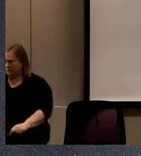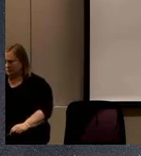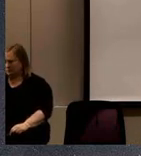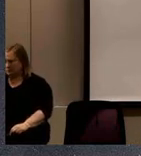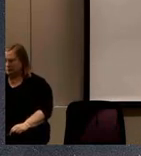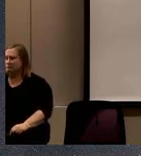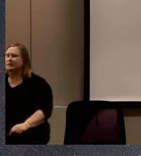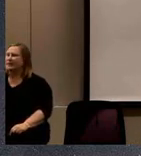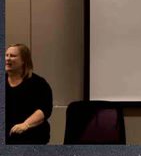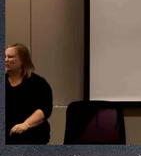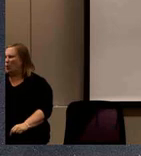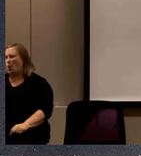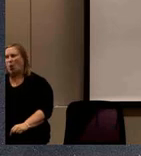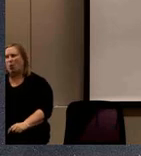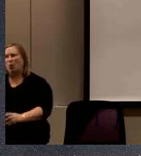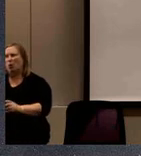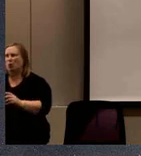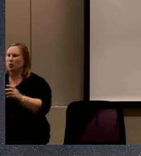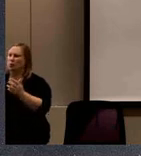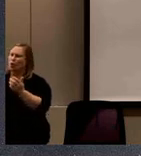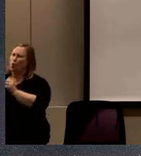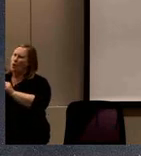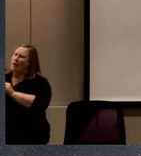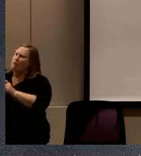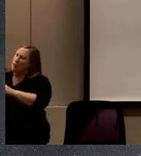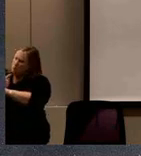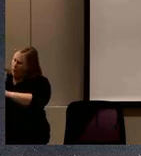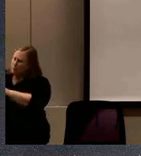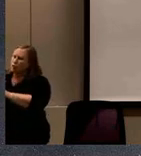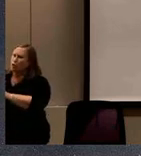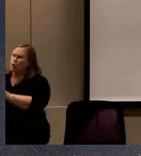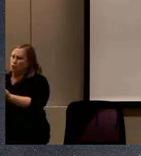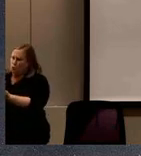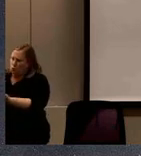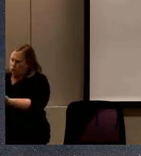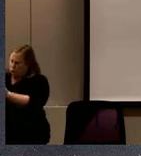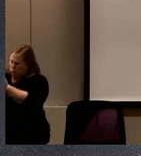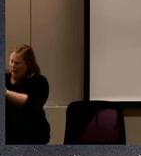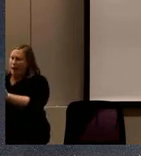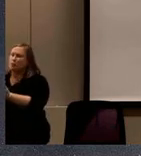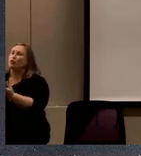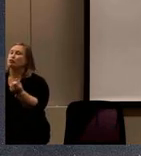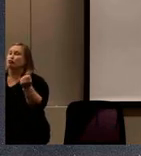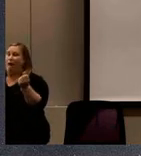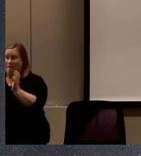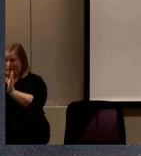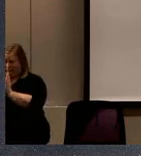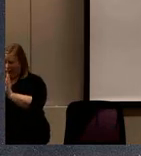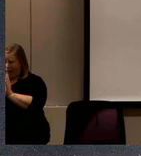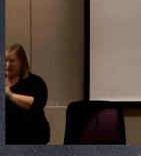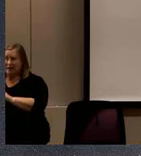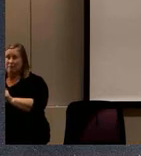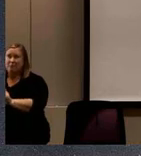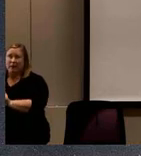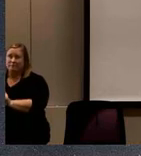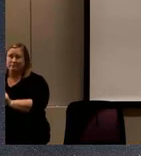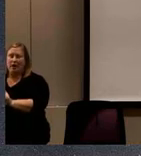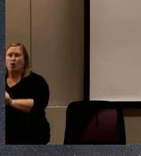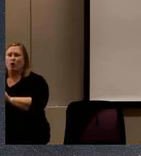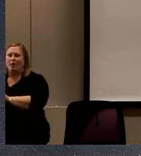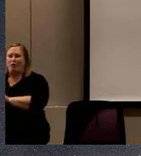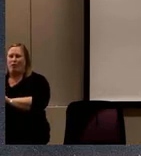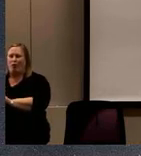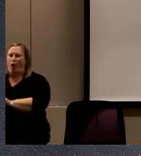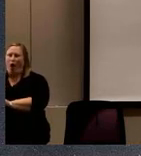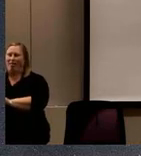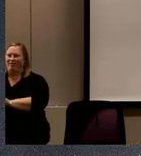told that, you know, with the proper amount of rehabilitation would definitely be able to drive again, but they told him that he wouldn't be able to golf again. And